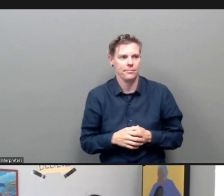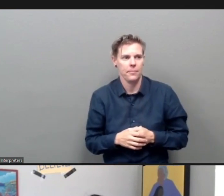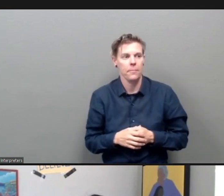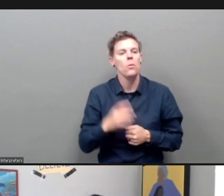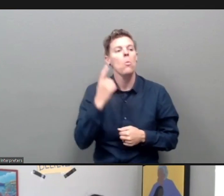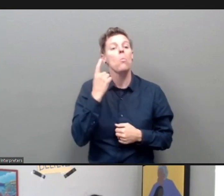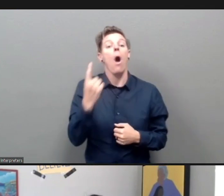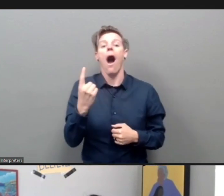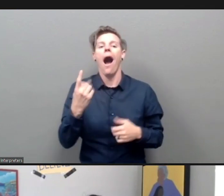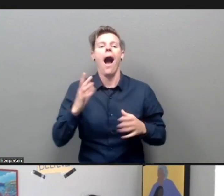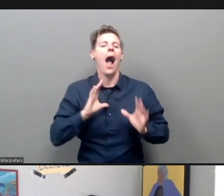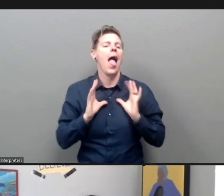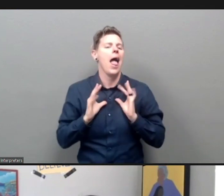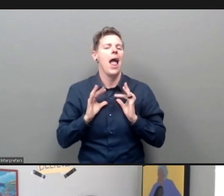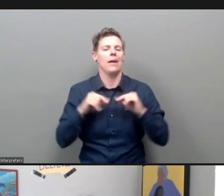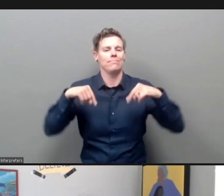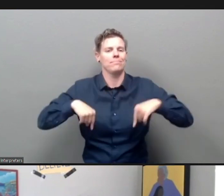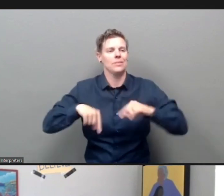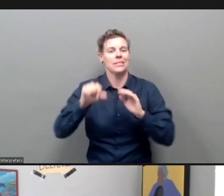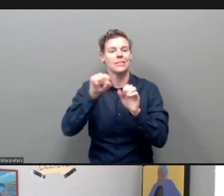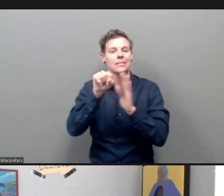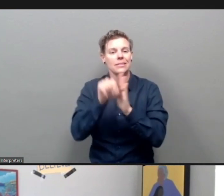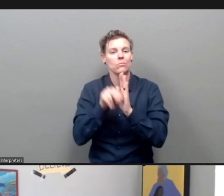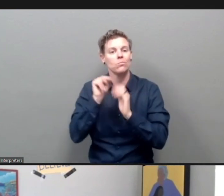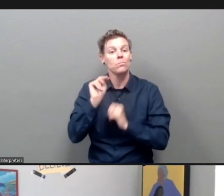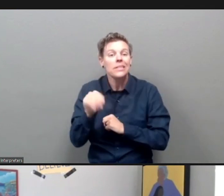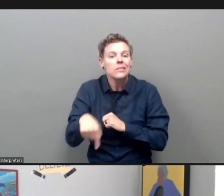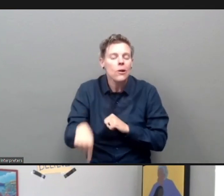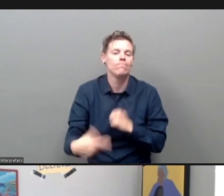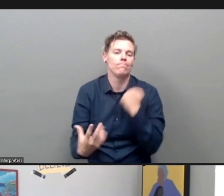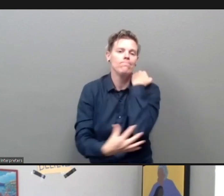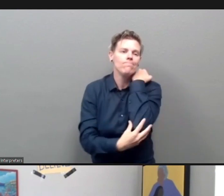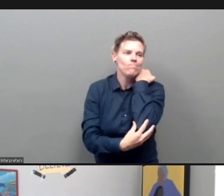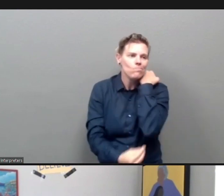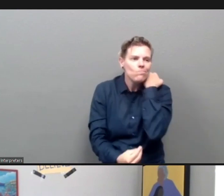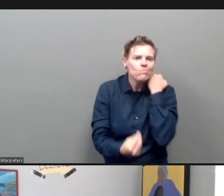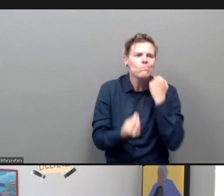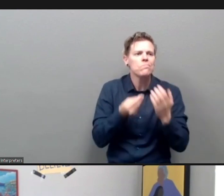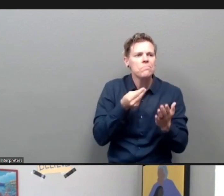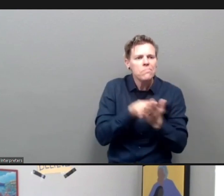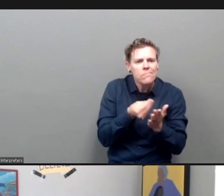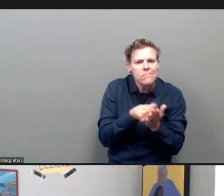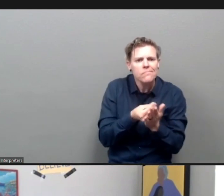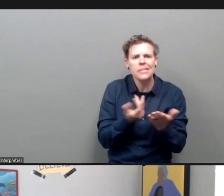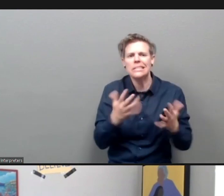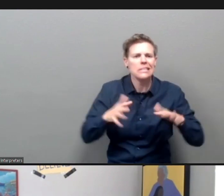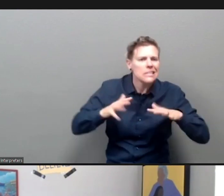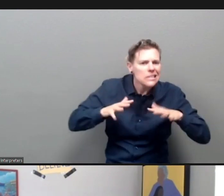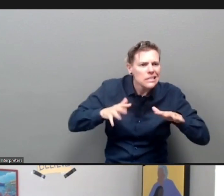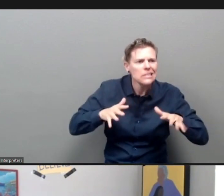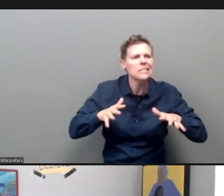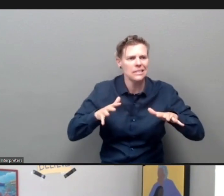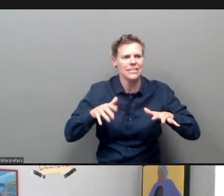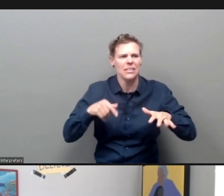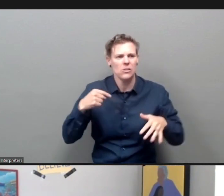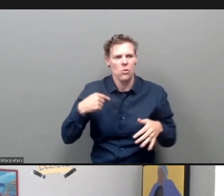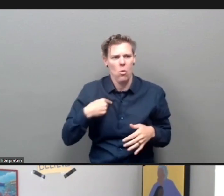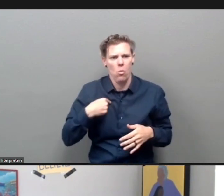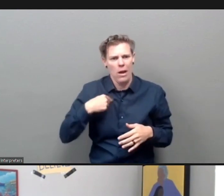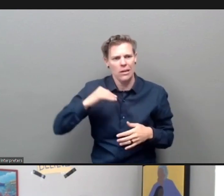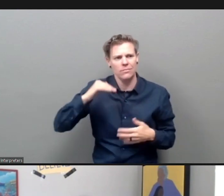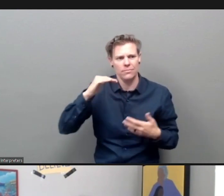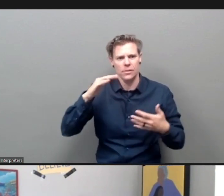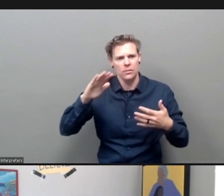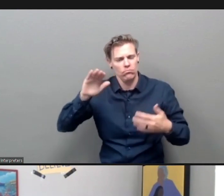poverty certainly, I think we're number 1 or 2 in the country in childhood poverty. So putting on my HSD hat for a